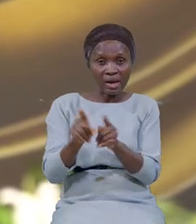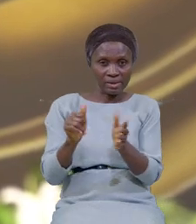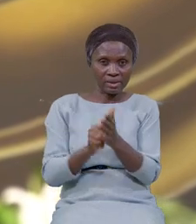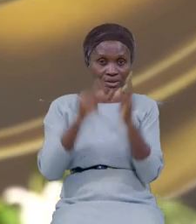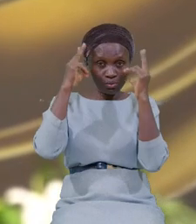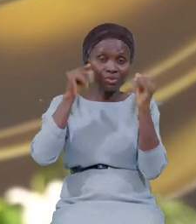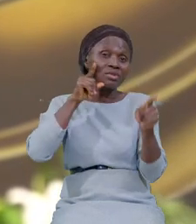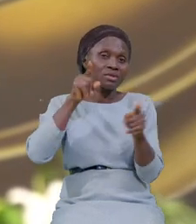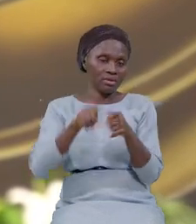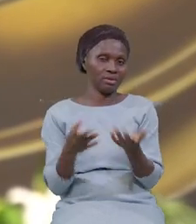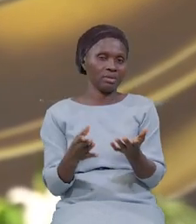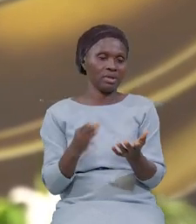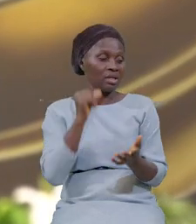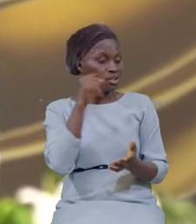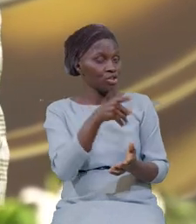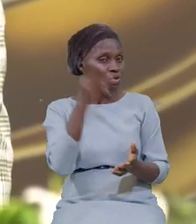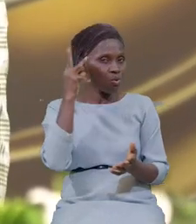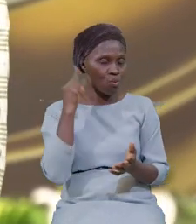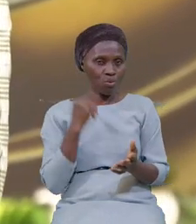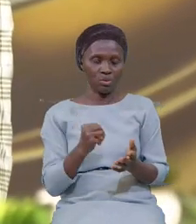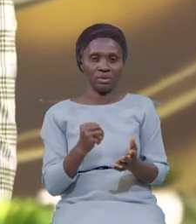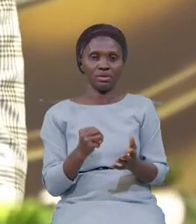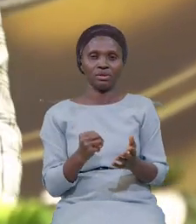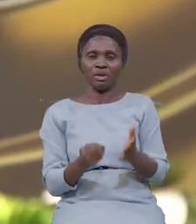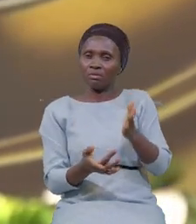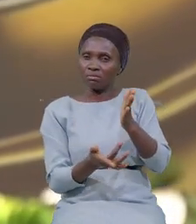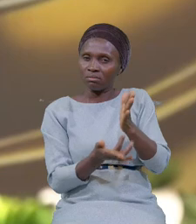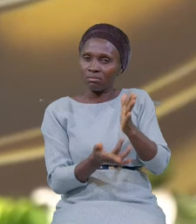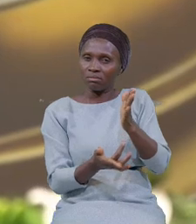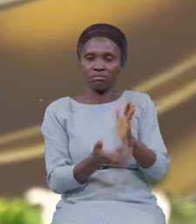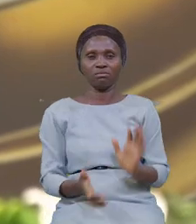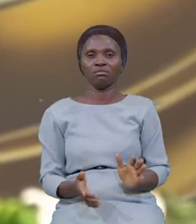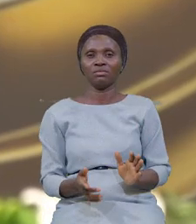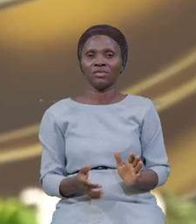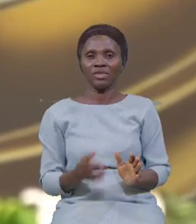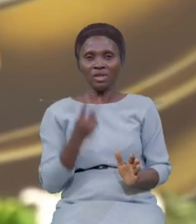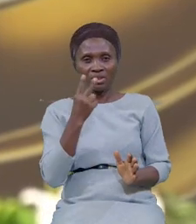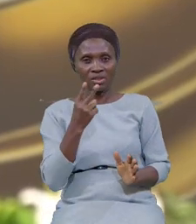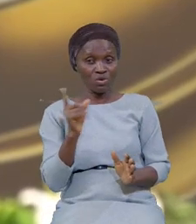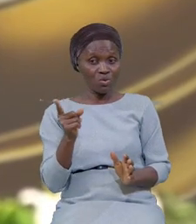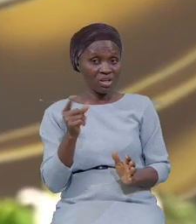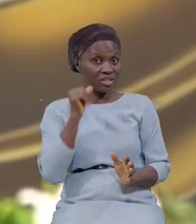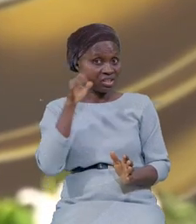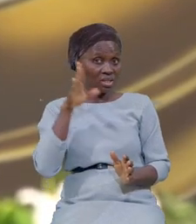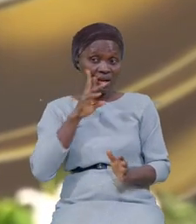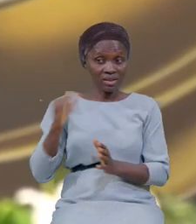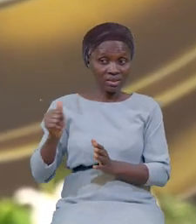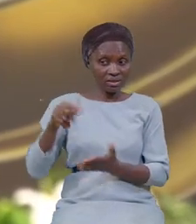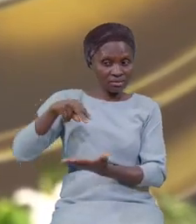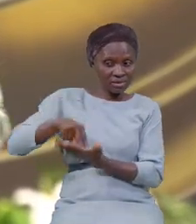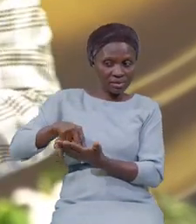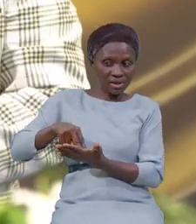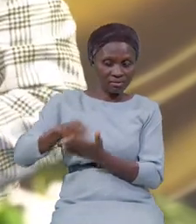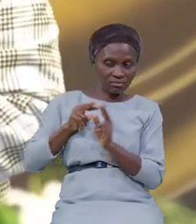was strategic. See where she was standing and see that she came at the right time. We